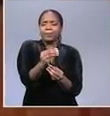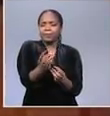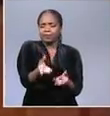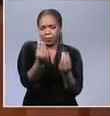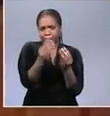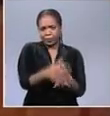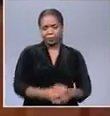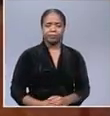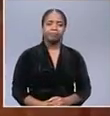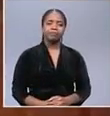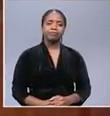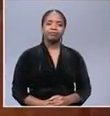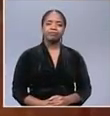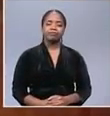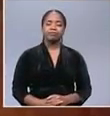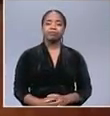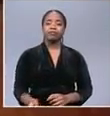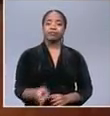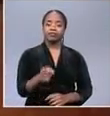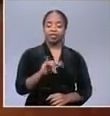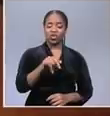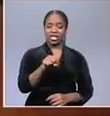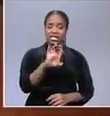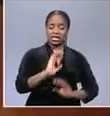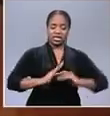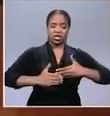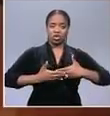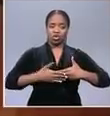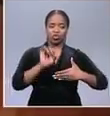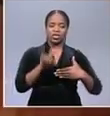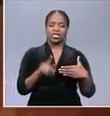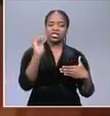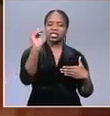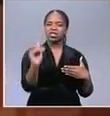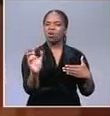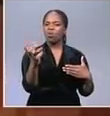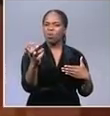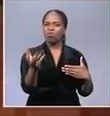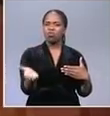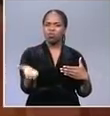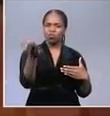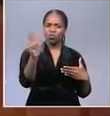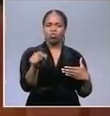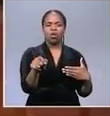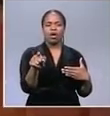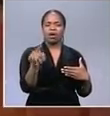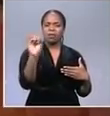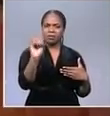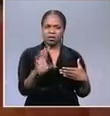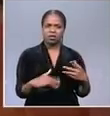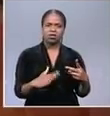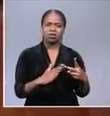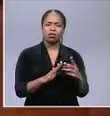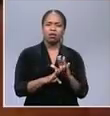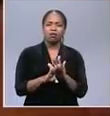assets once again. So shortly after the JSE closed on the commodities front, gold was up 1/3% as it slowly